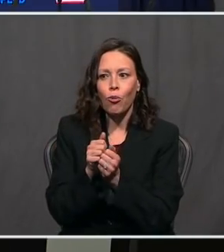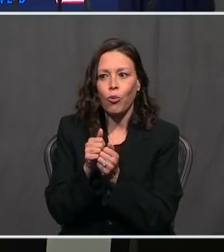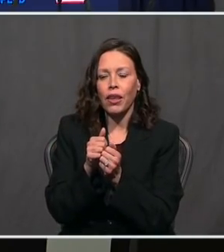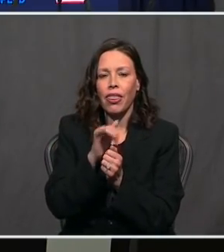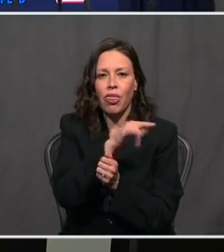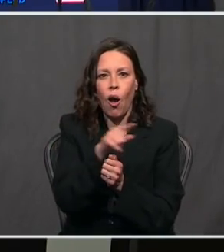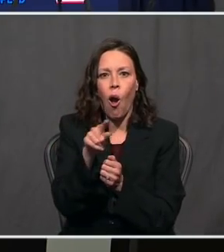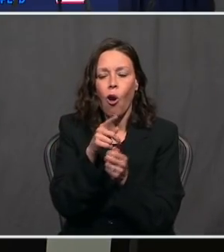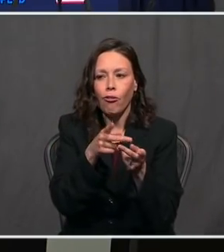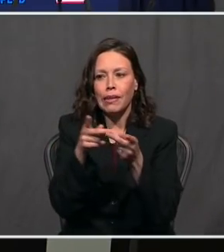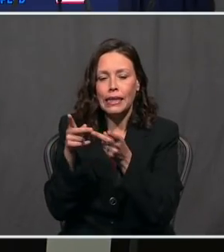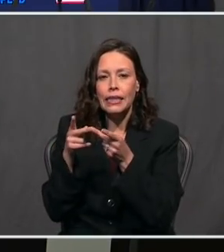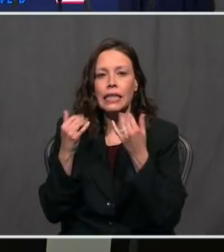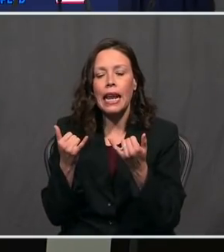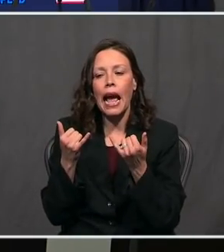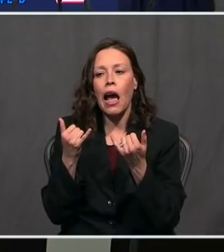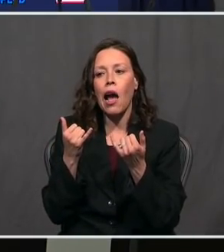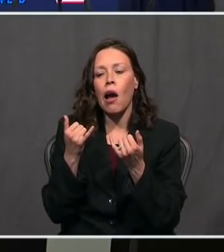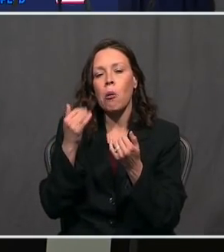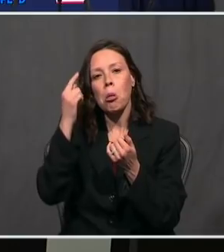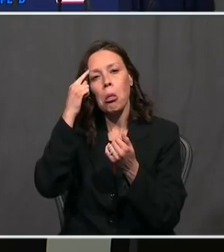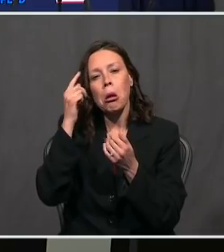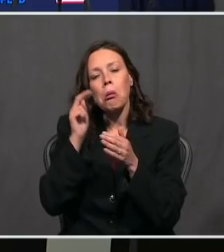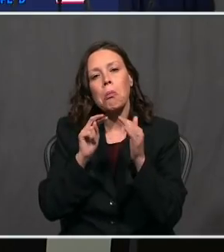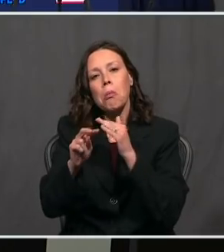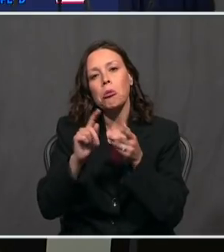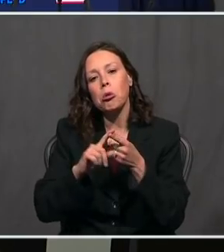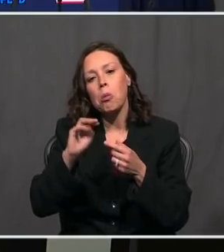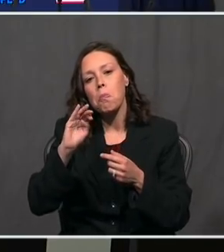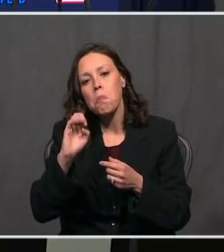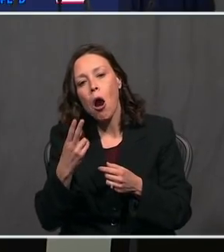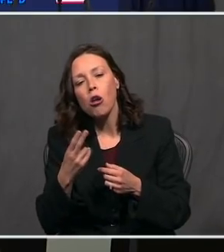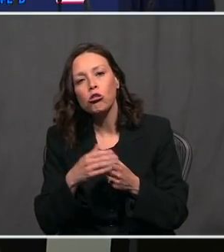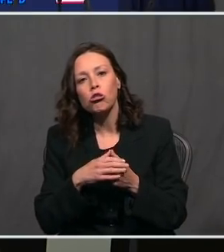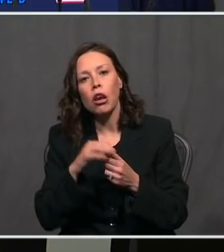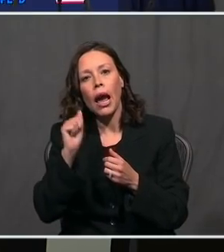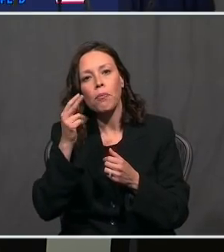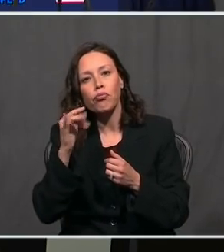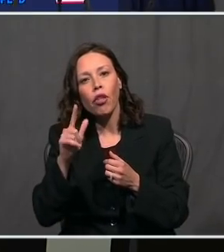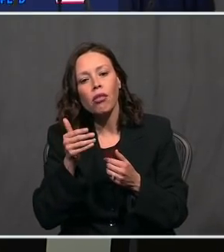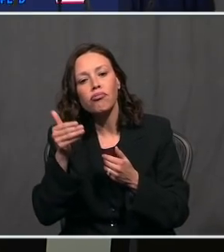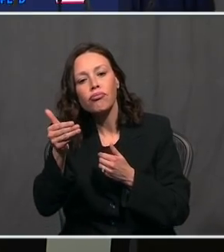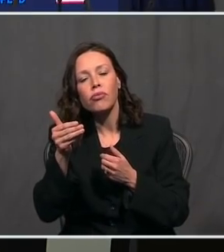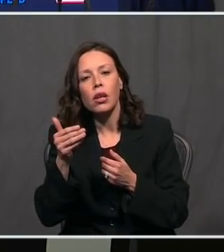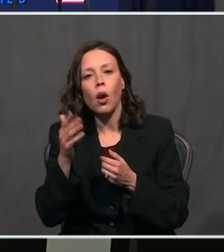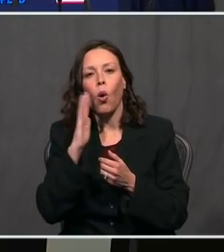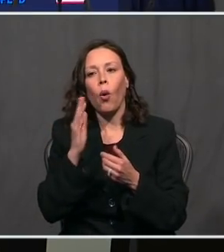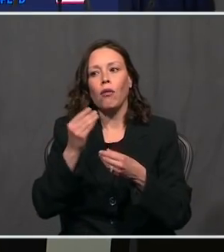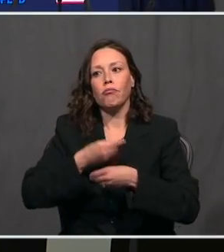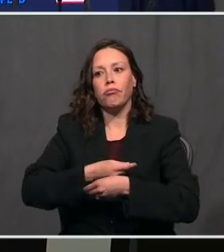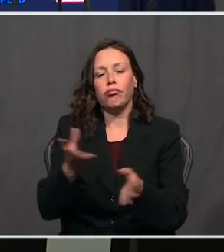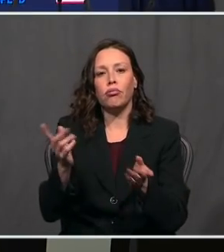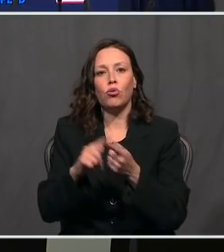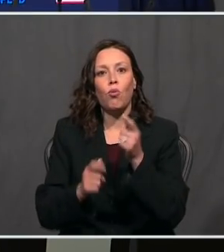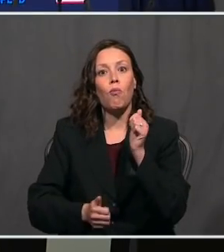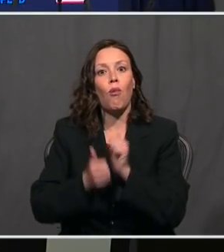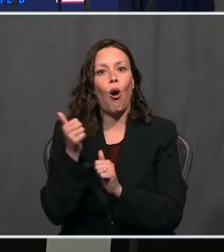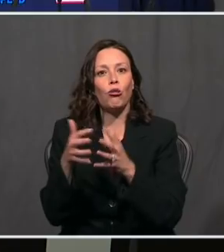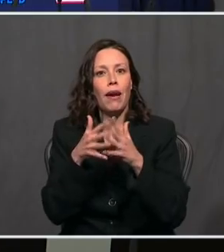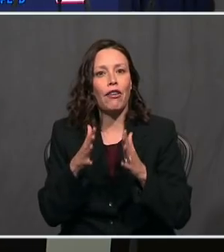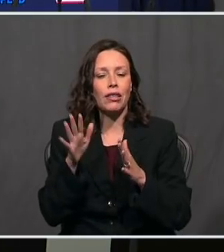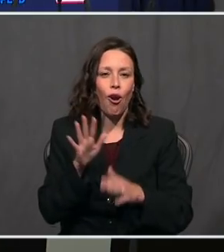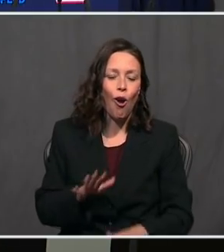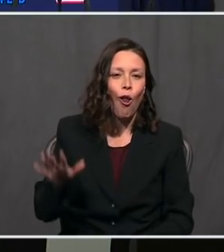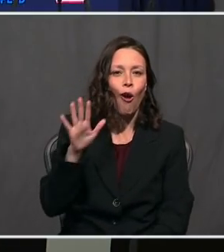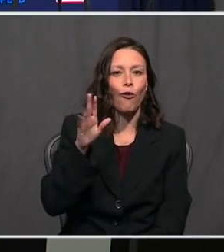care home. So let's think out to maybe February or March or maybe even April when the vaccine becomes available to the majority of Americans across the